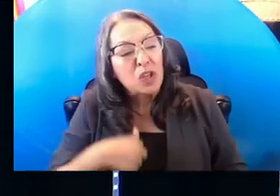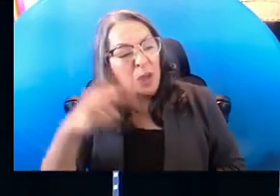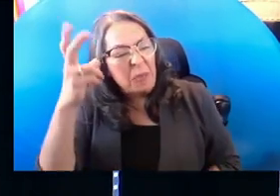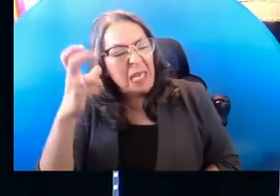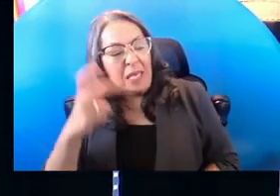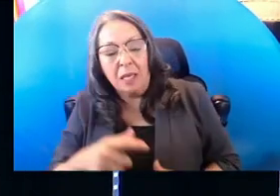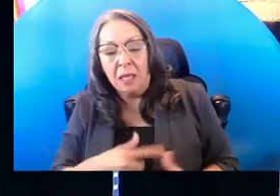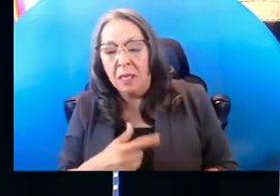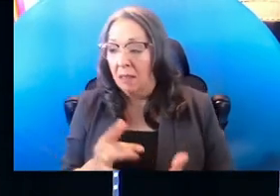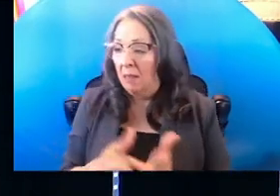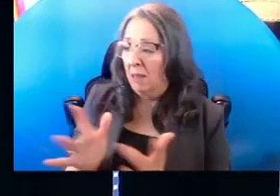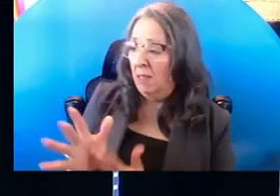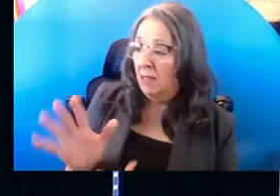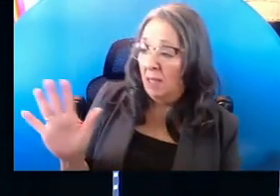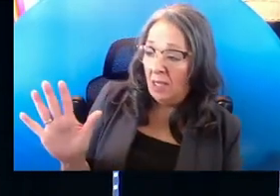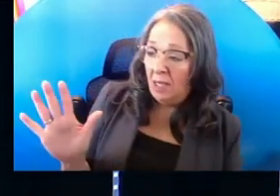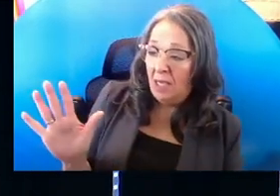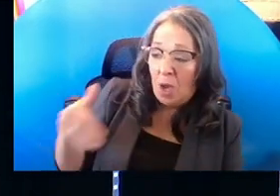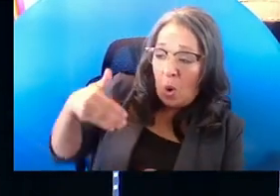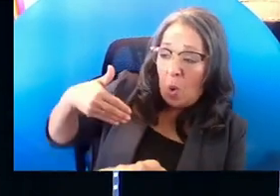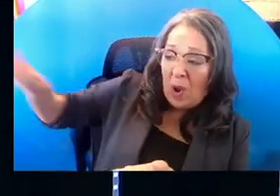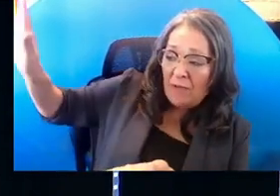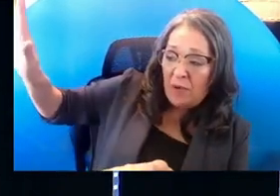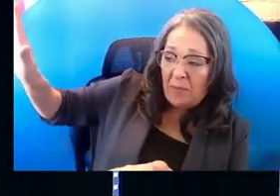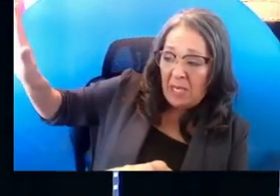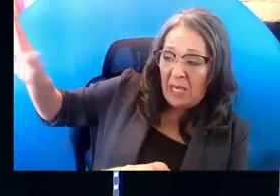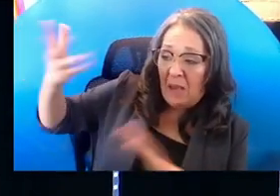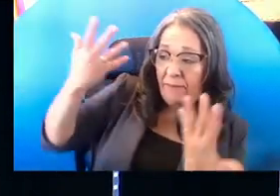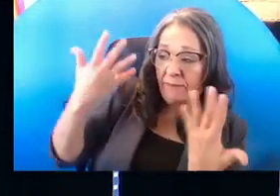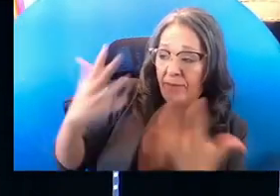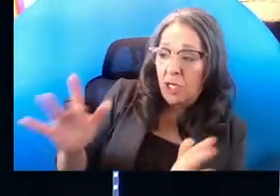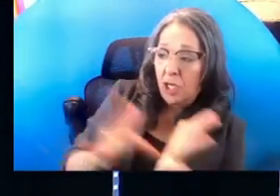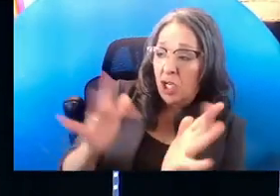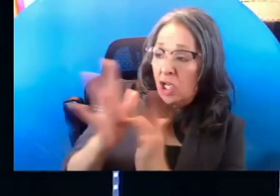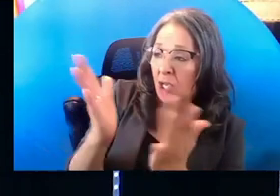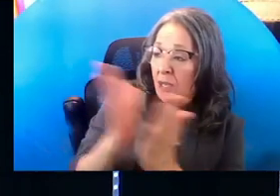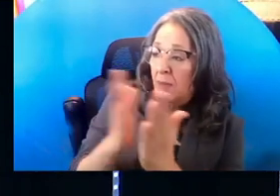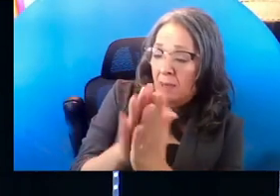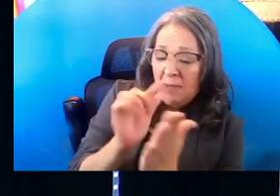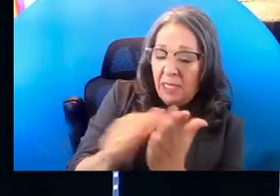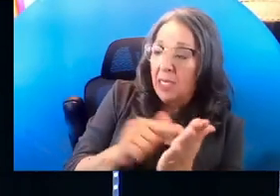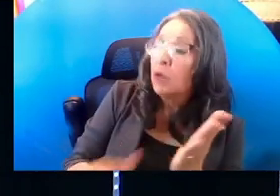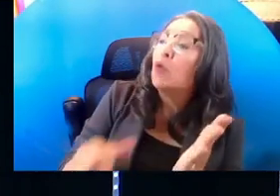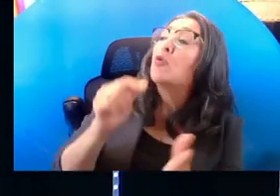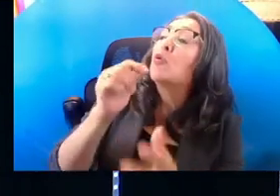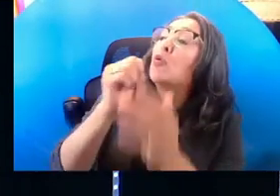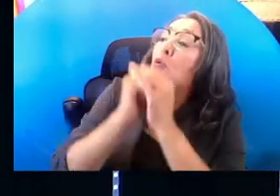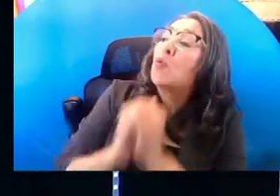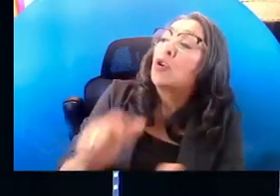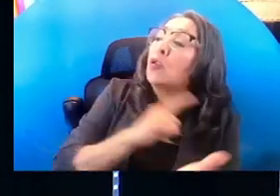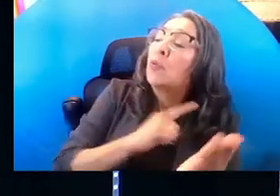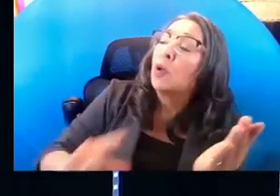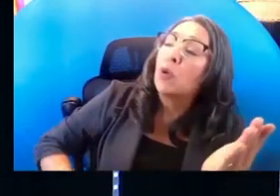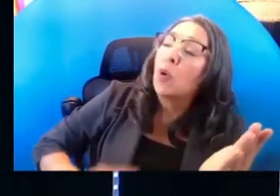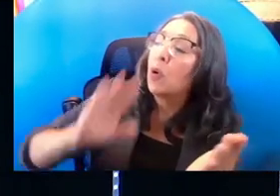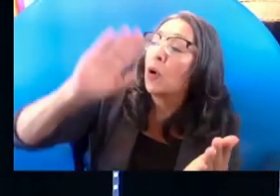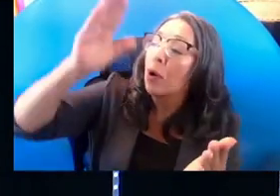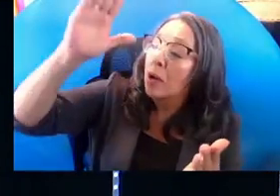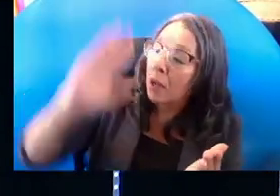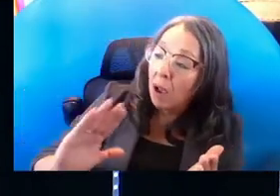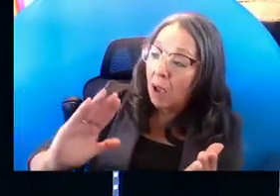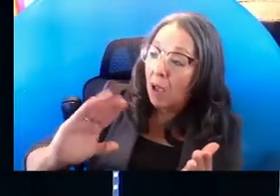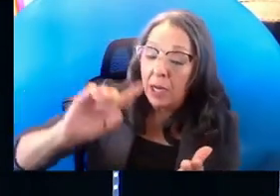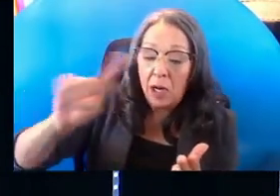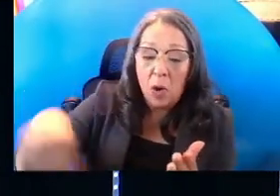And Jesus responds, away from me, Satan, for it is written, worship the Lord your God and serve him only.